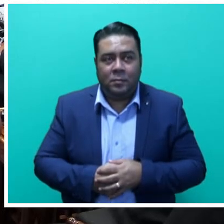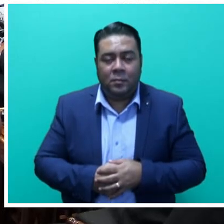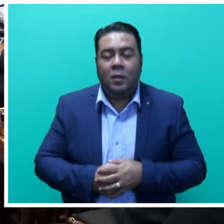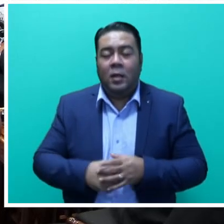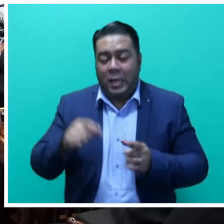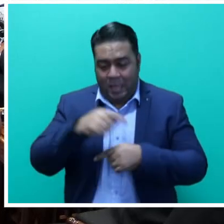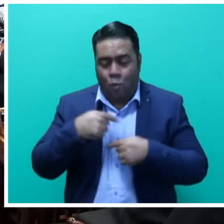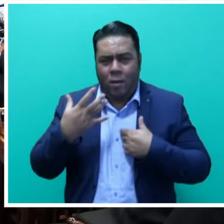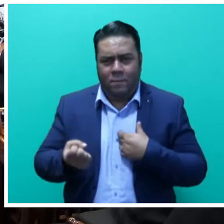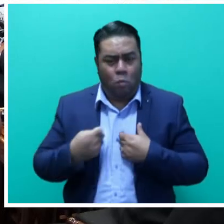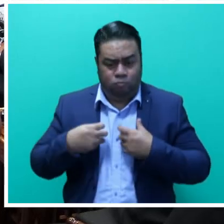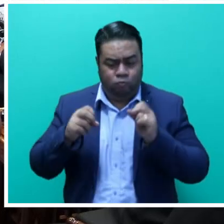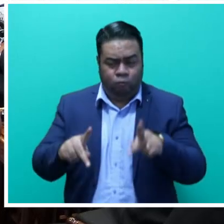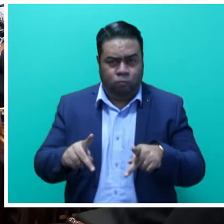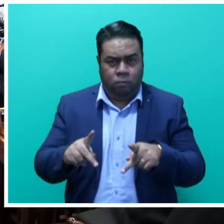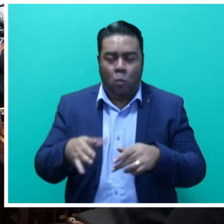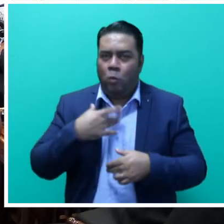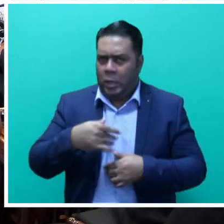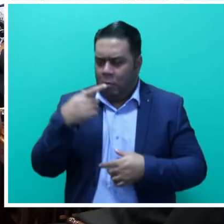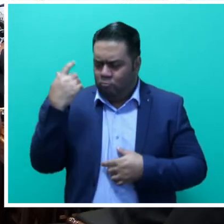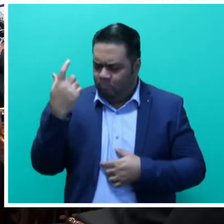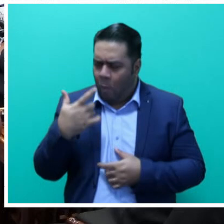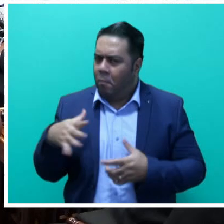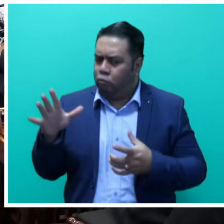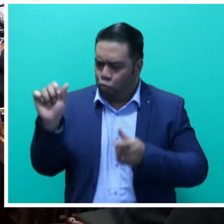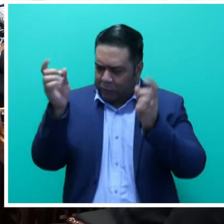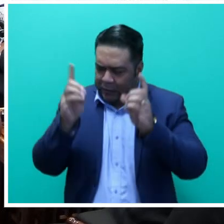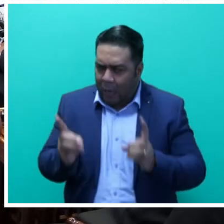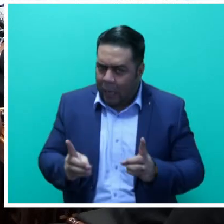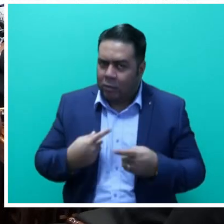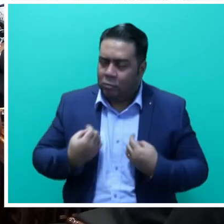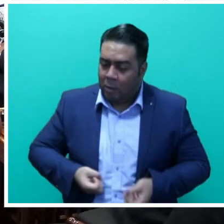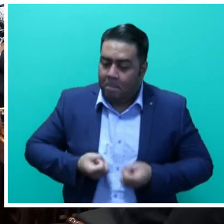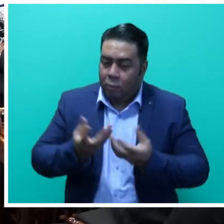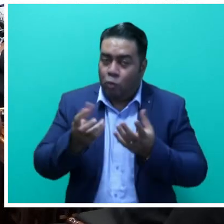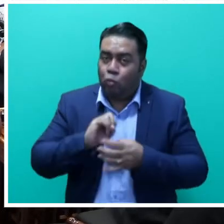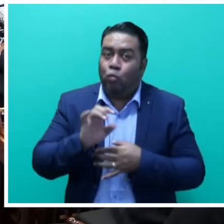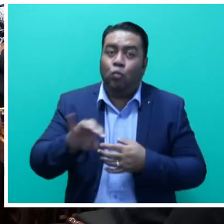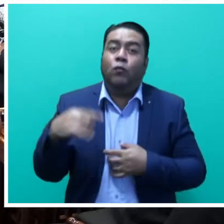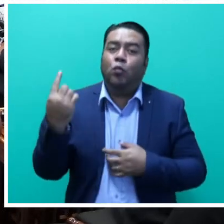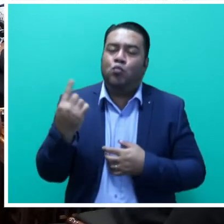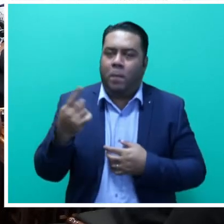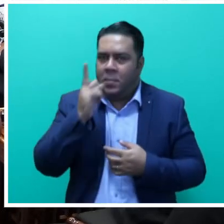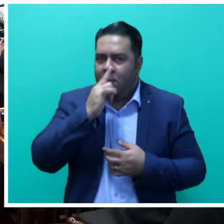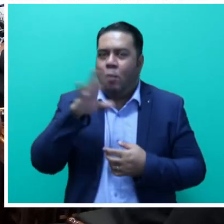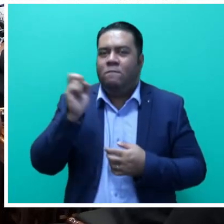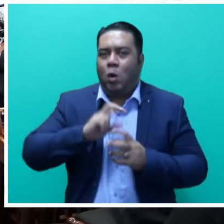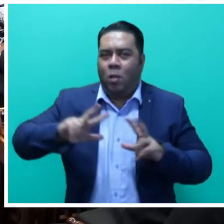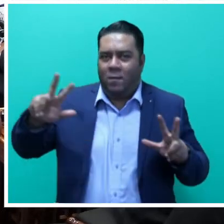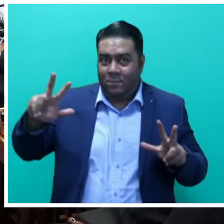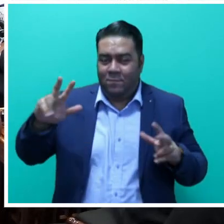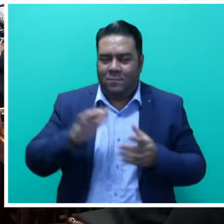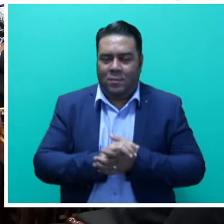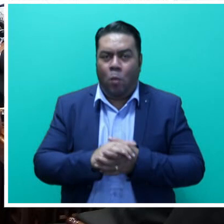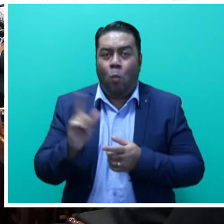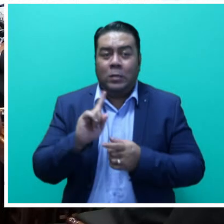have an opportunity to carefully design and deliver this for the people of Vanua Levu. What is important